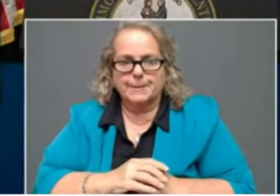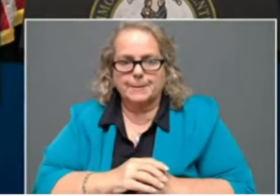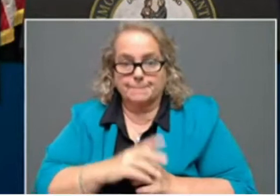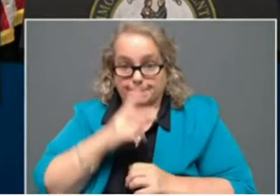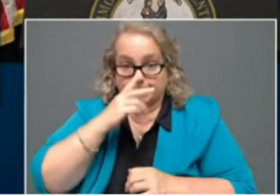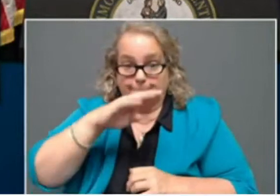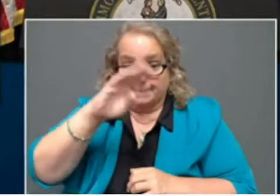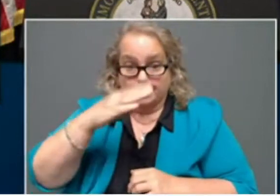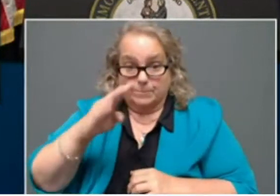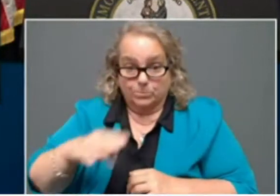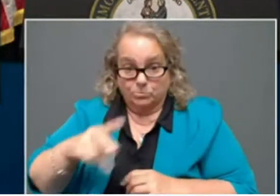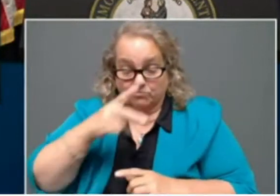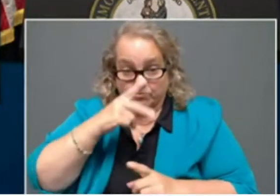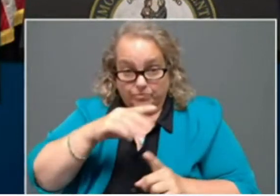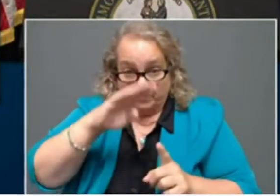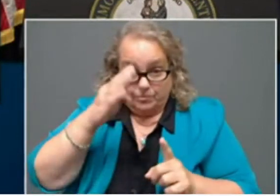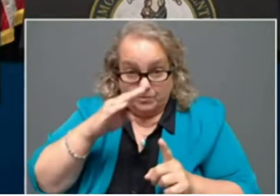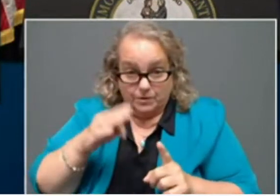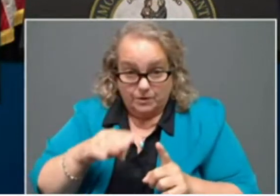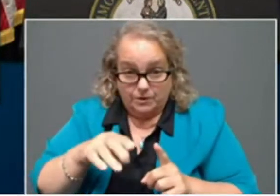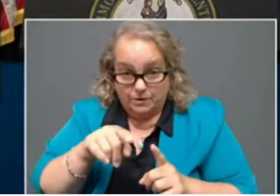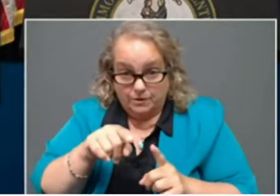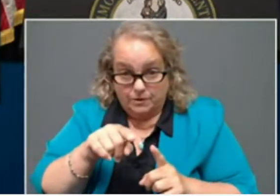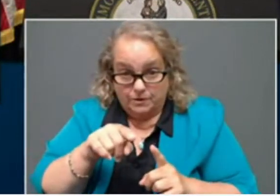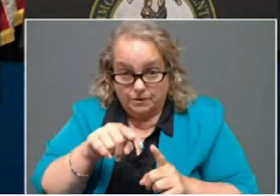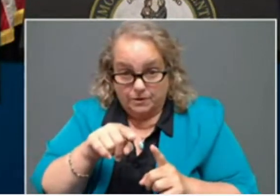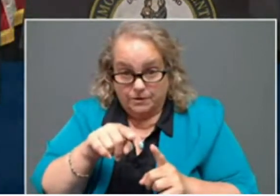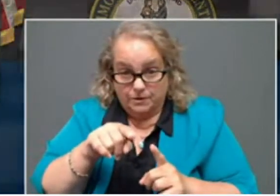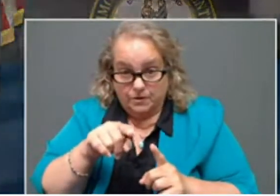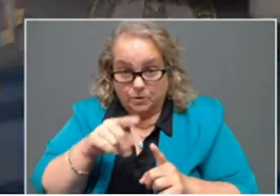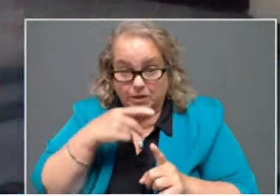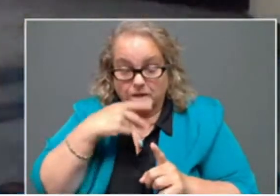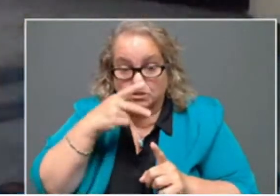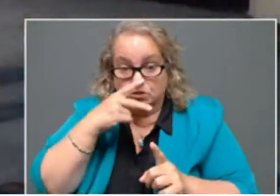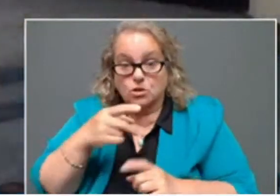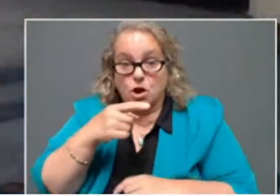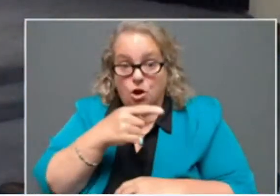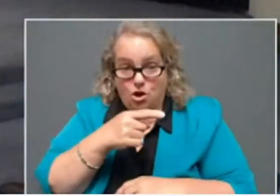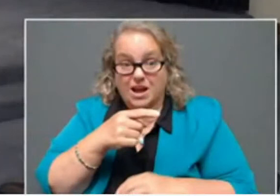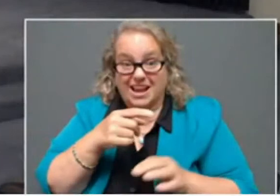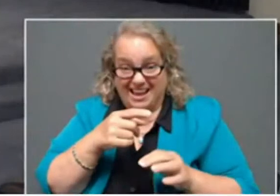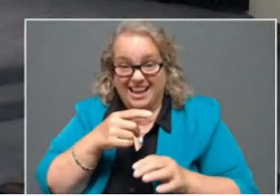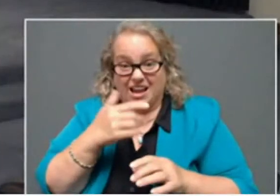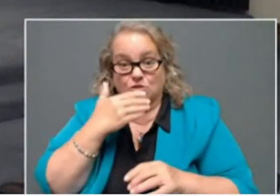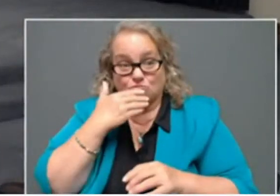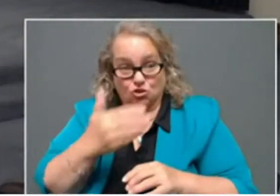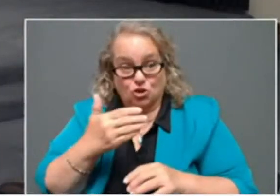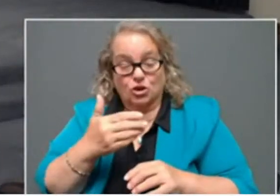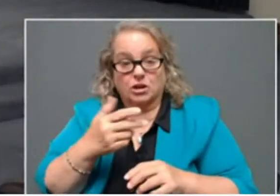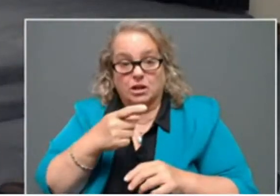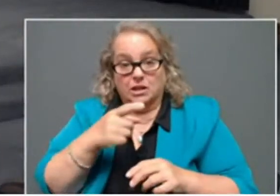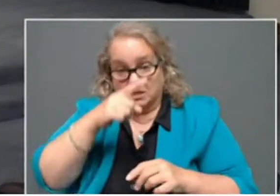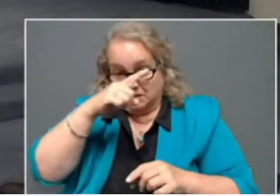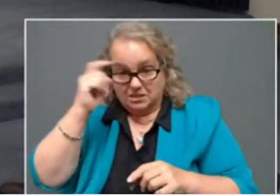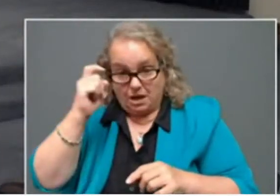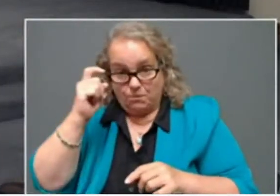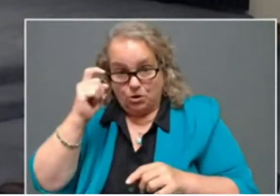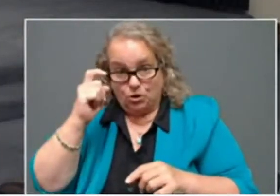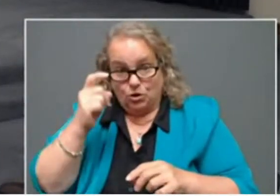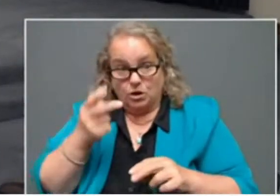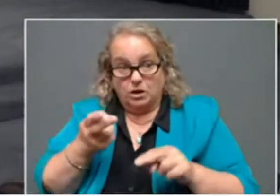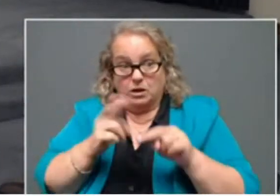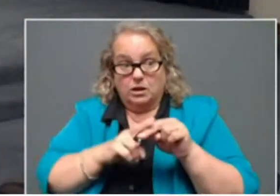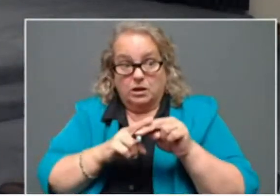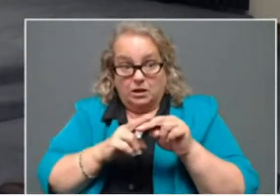When we hit we saw a pretty significant increase in the summer, if we remember when we faced it, and then